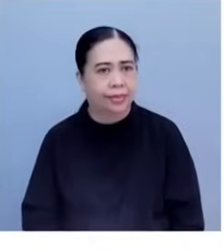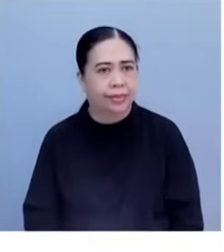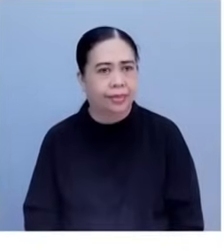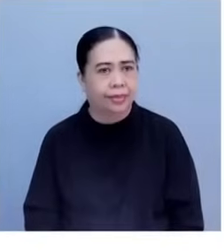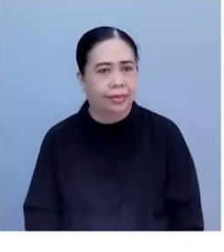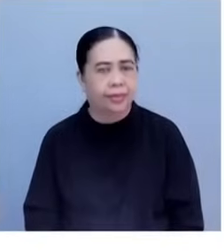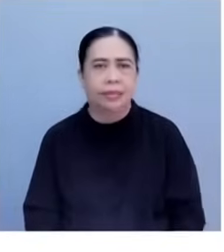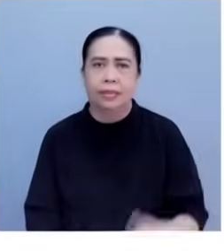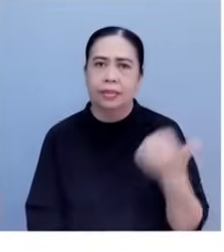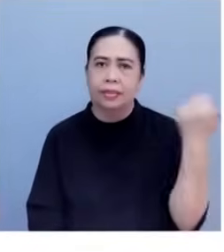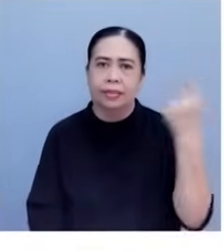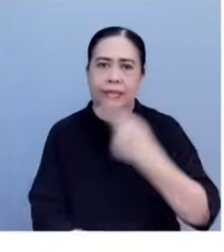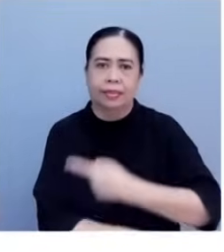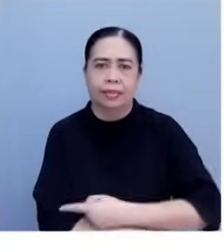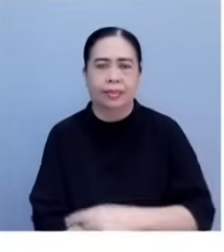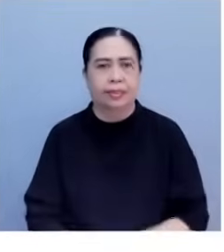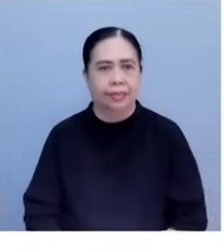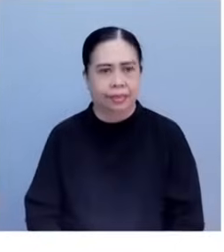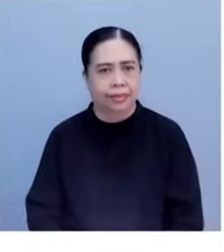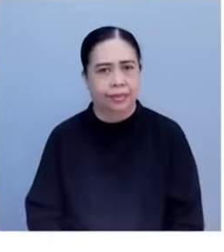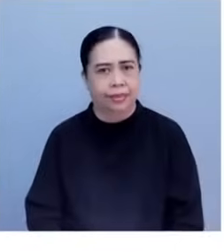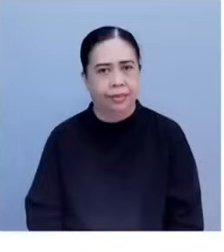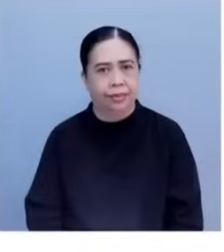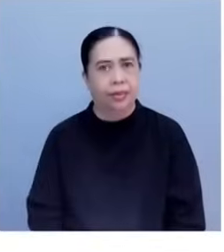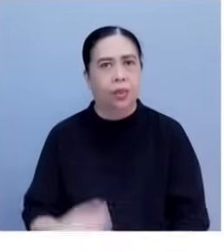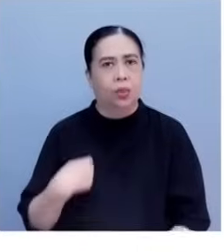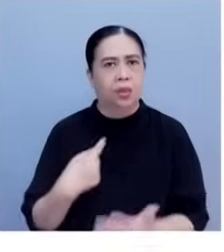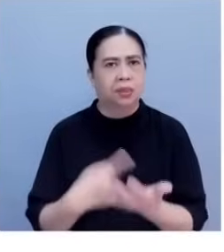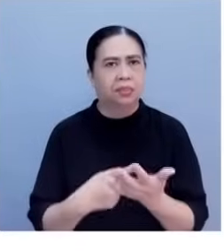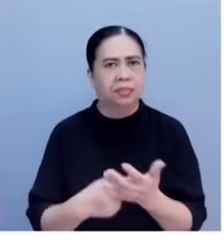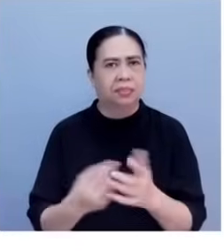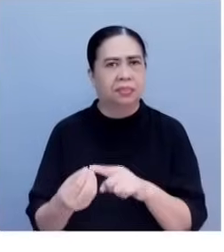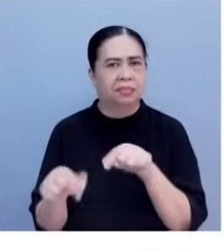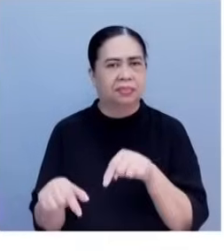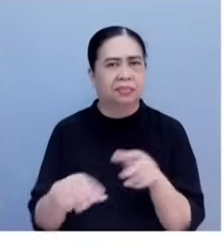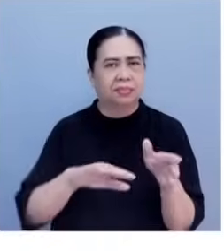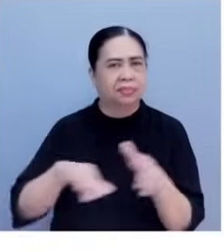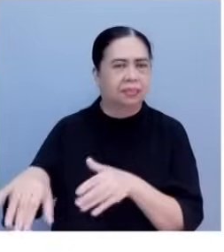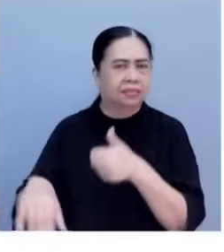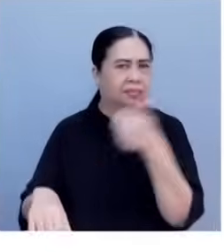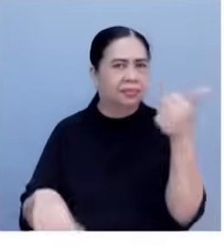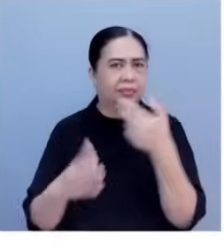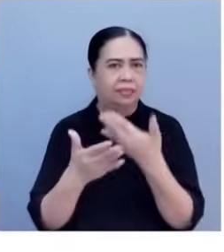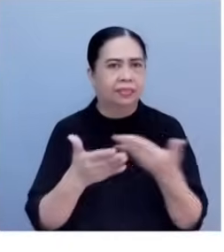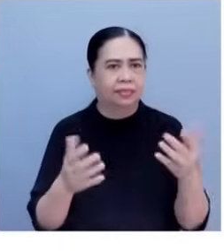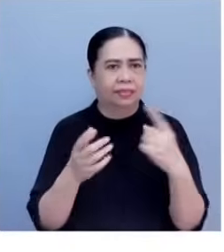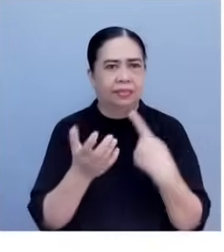The other day. Well, we didn't talk about that. We talk about other things.